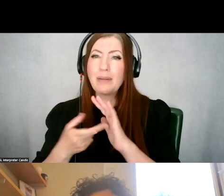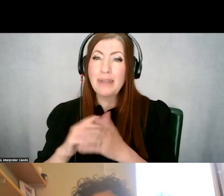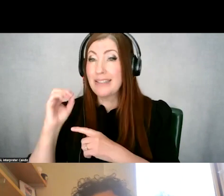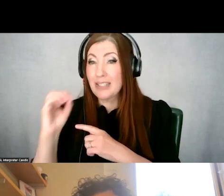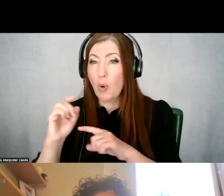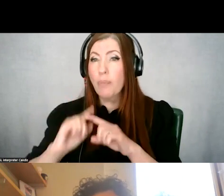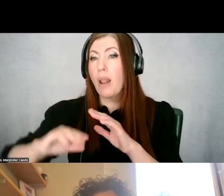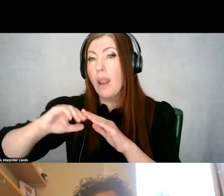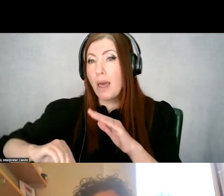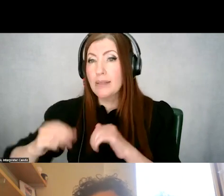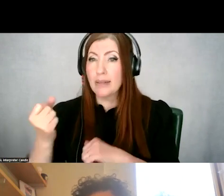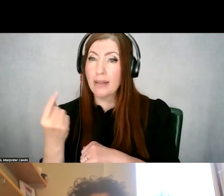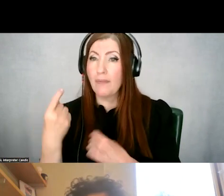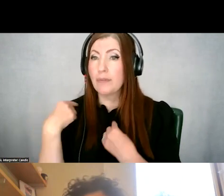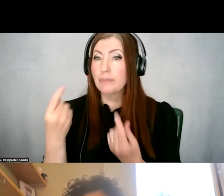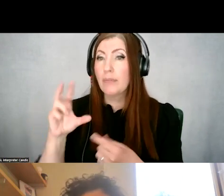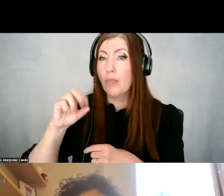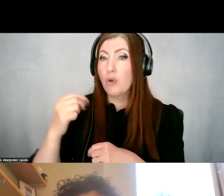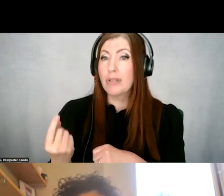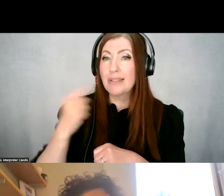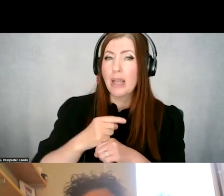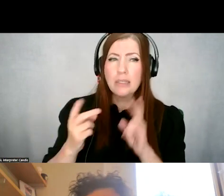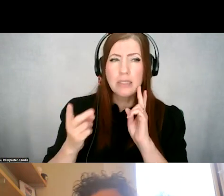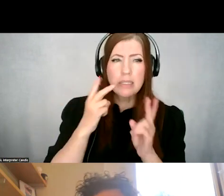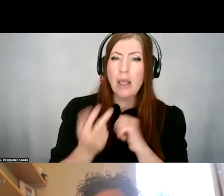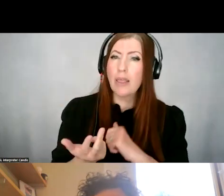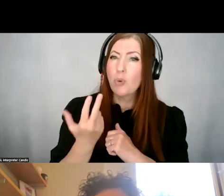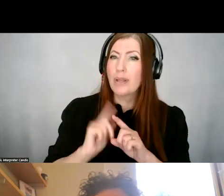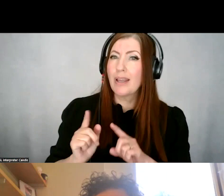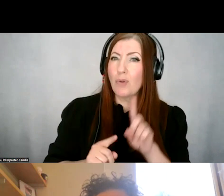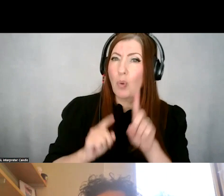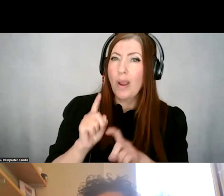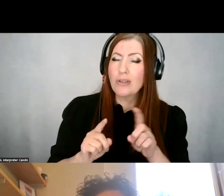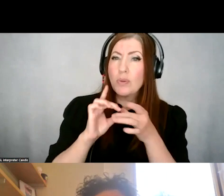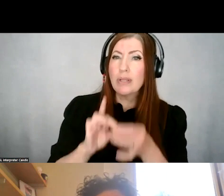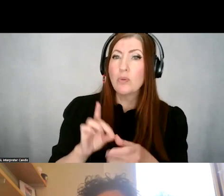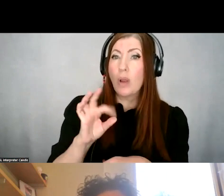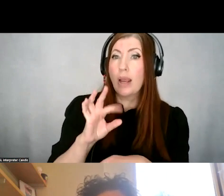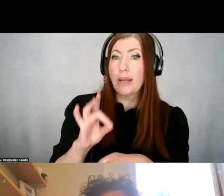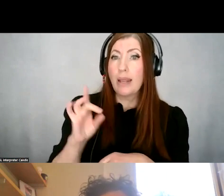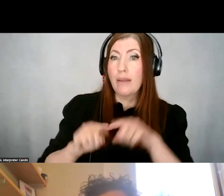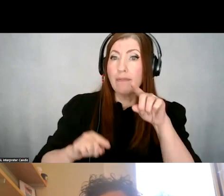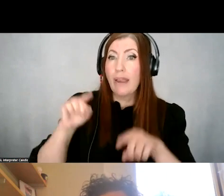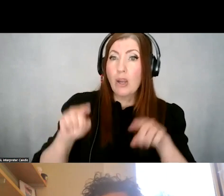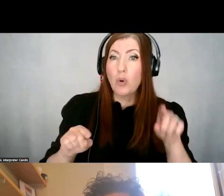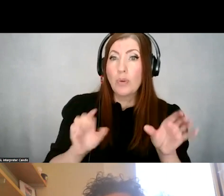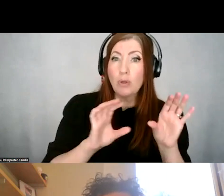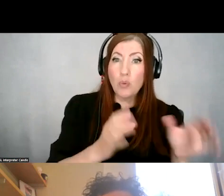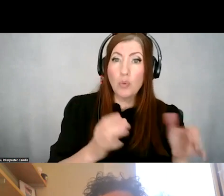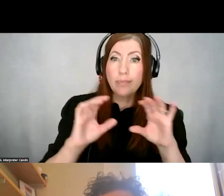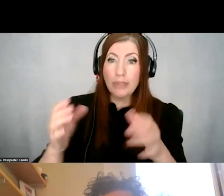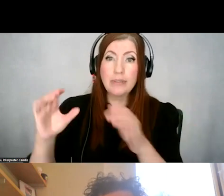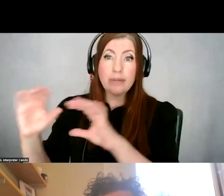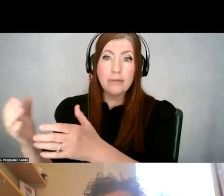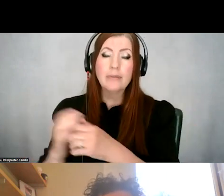past 30 days. And we looked at how responses to these 3 different questions related to 988 varied across these groups. So